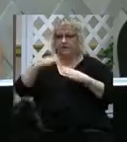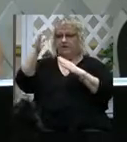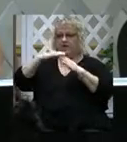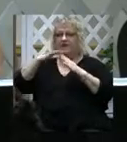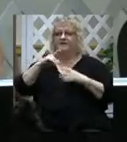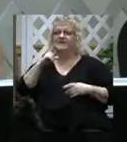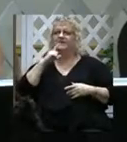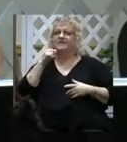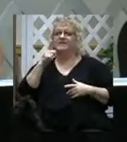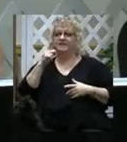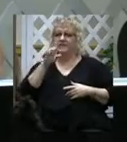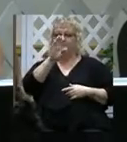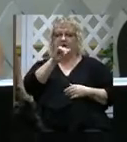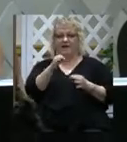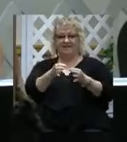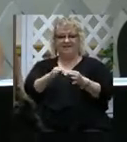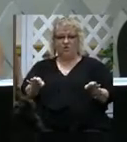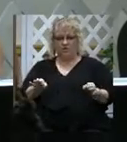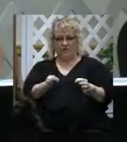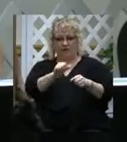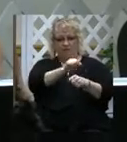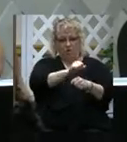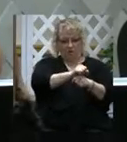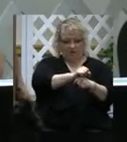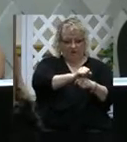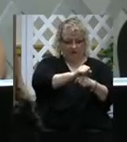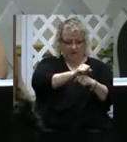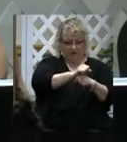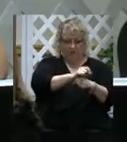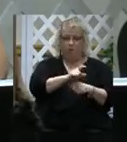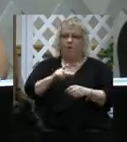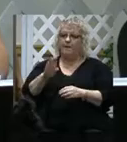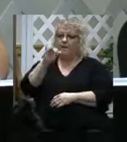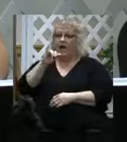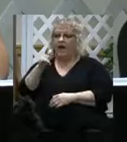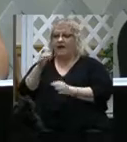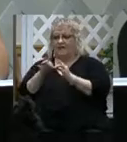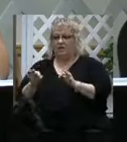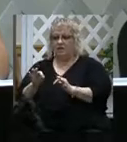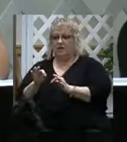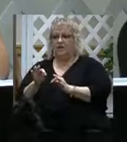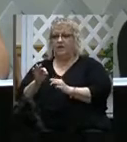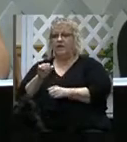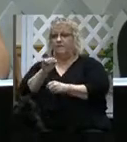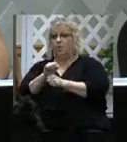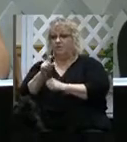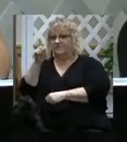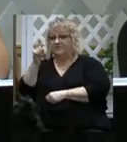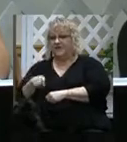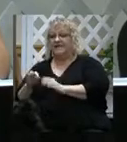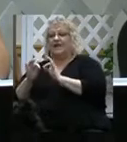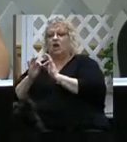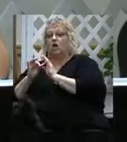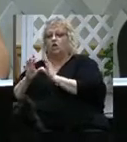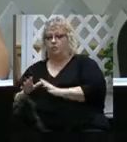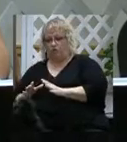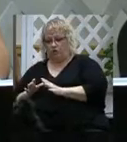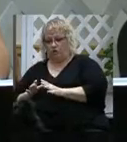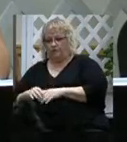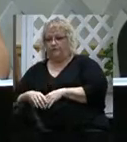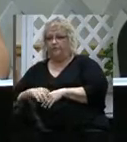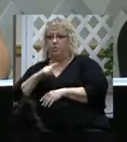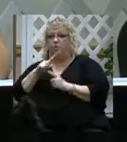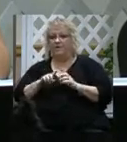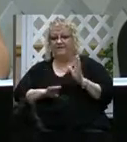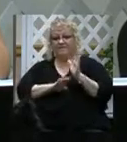either bilingual employee or bilingual employee interpreter. At the time when the tests were developed,